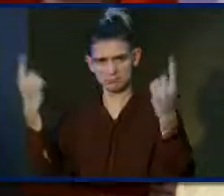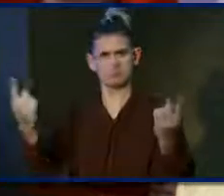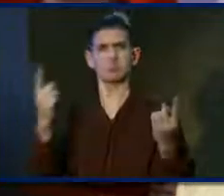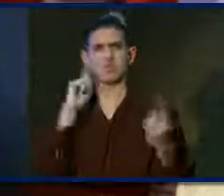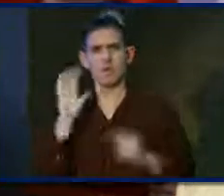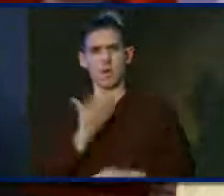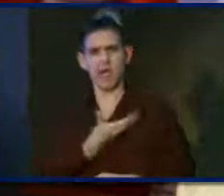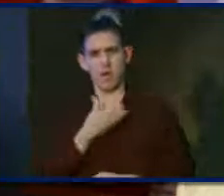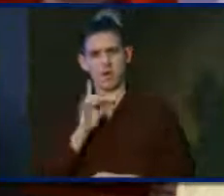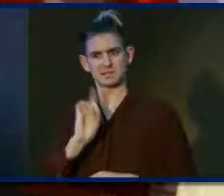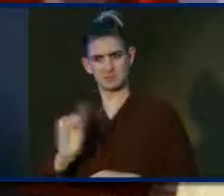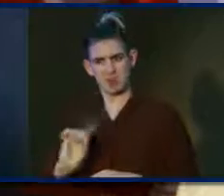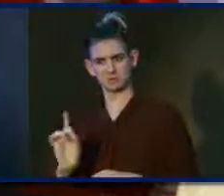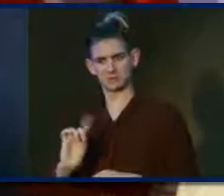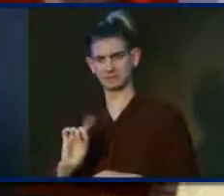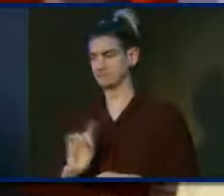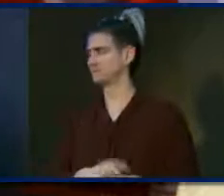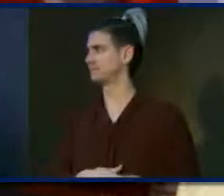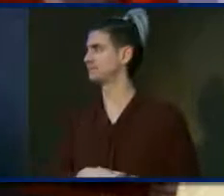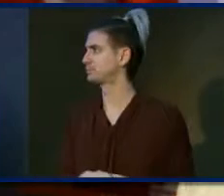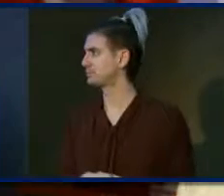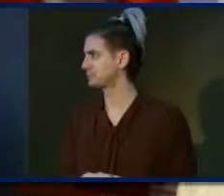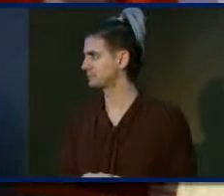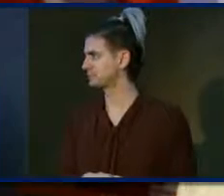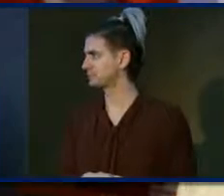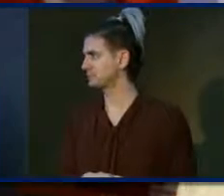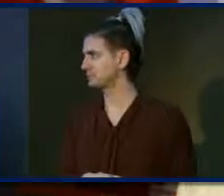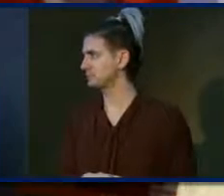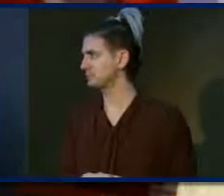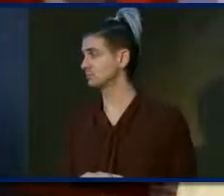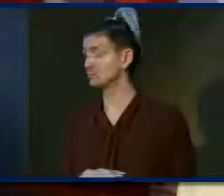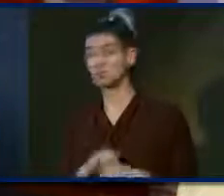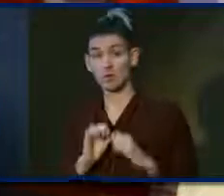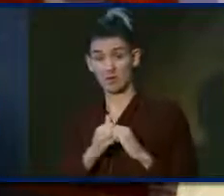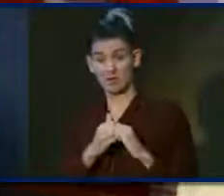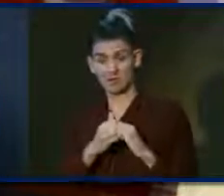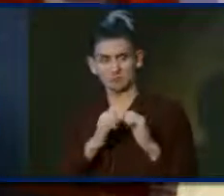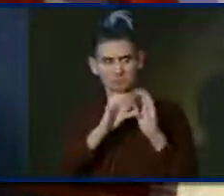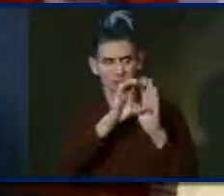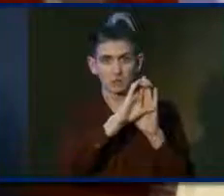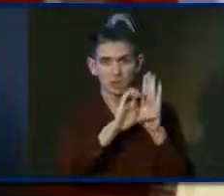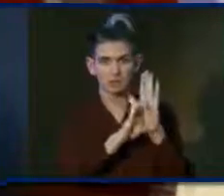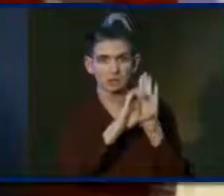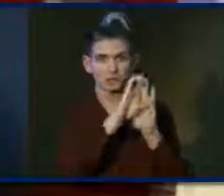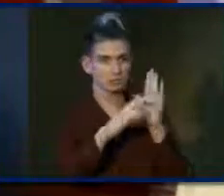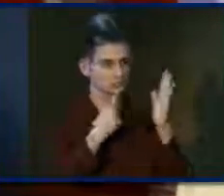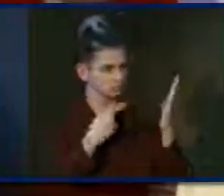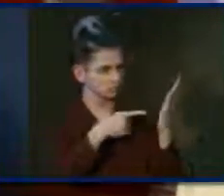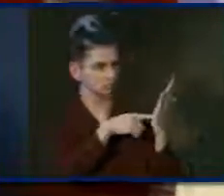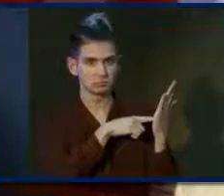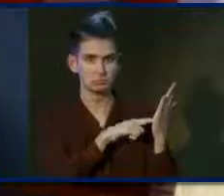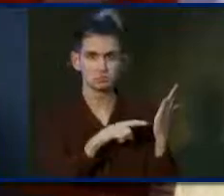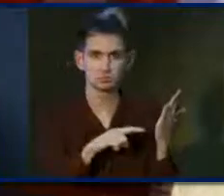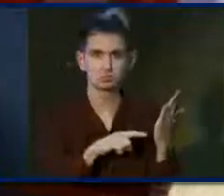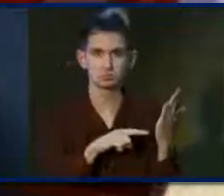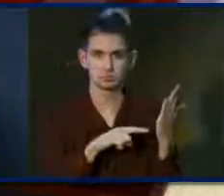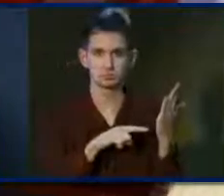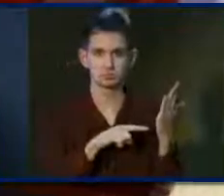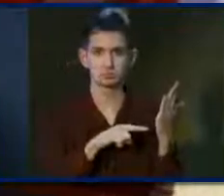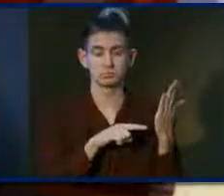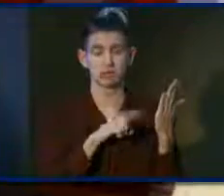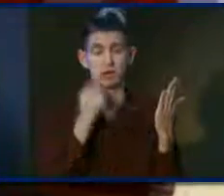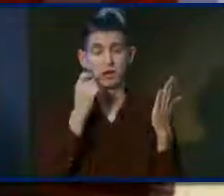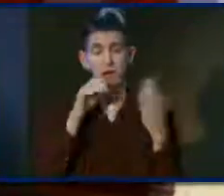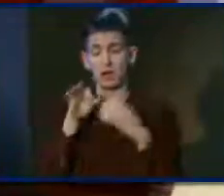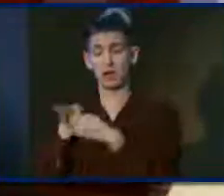actually very much in keeping with the way that our Constitution sets things up. There's very little said about elections,